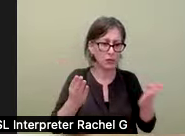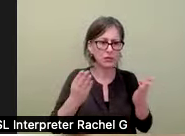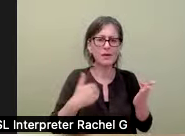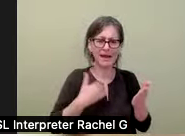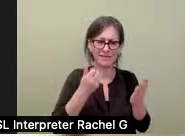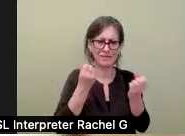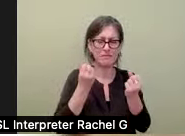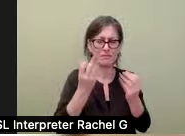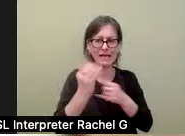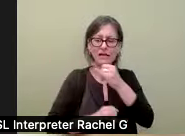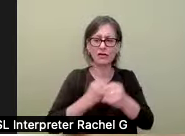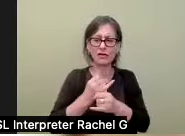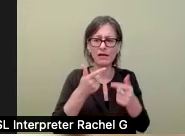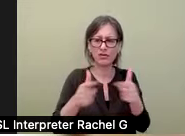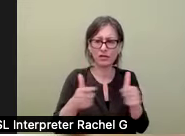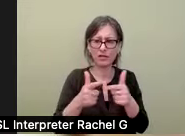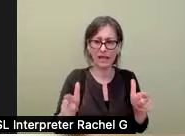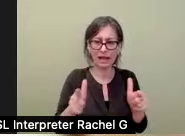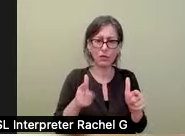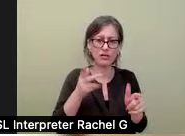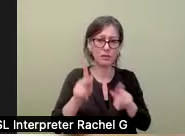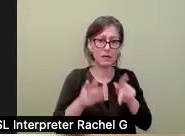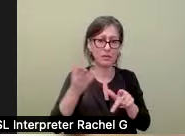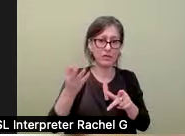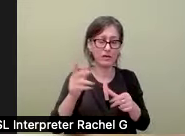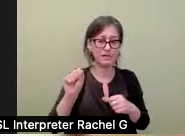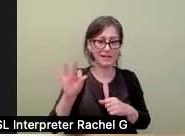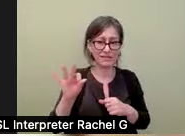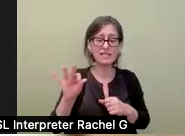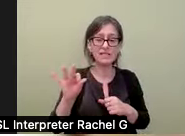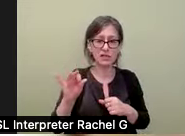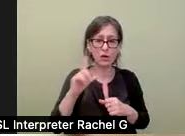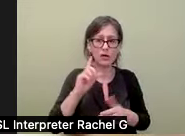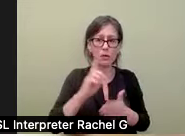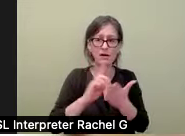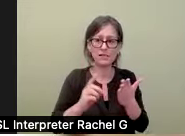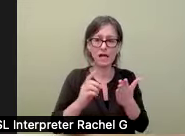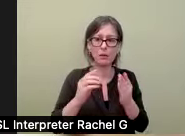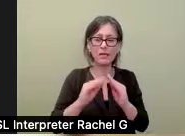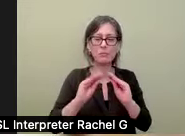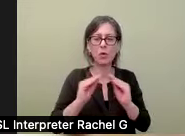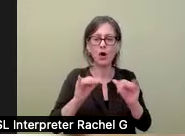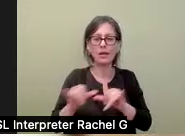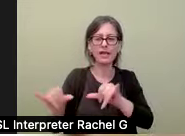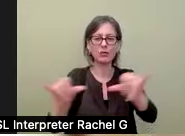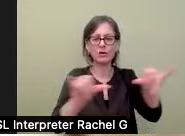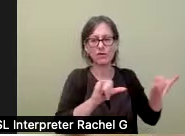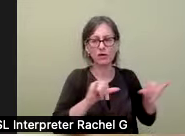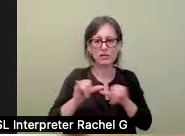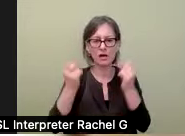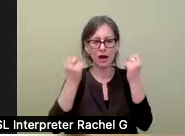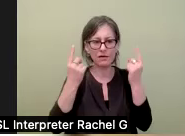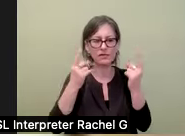of international languages spoken within San Francisco, our design would emphasize a more universal understanding of